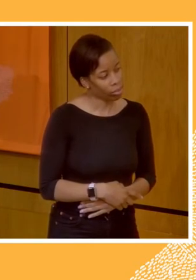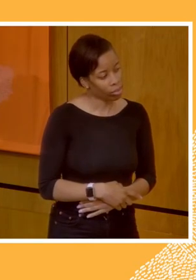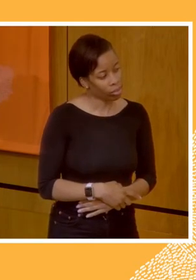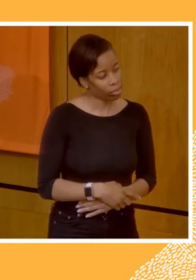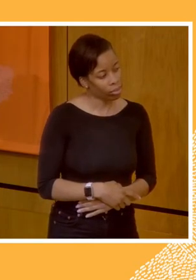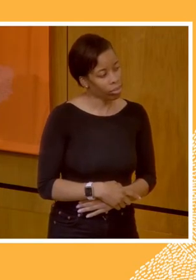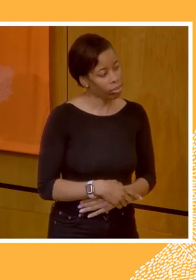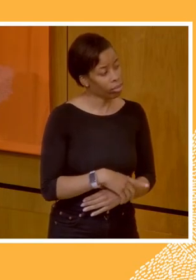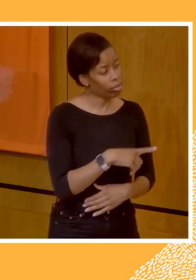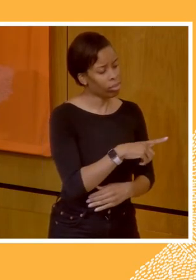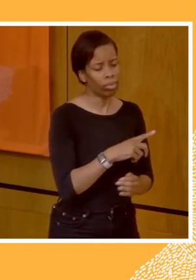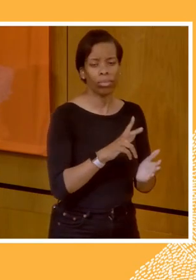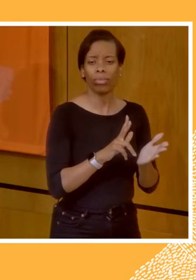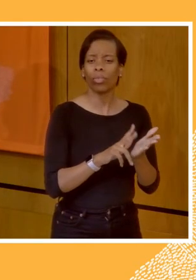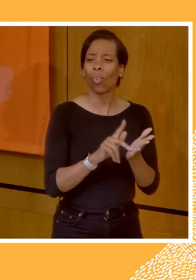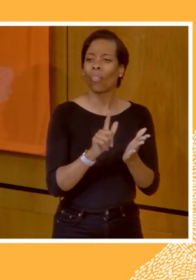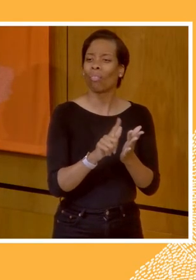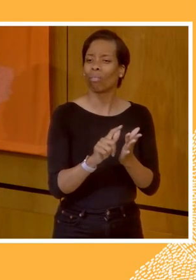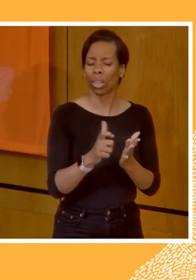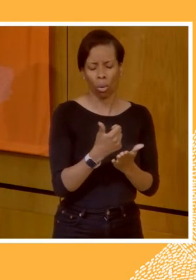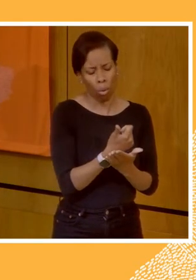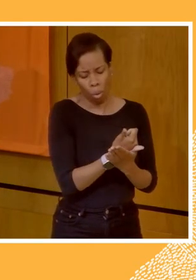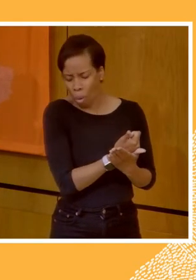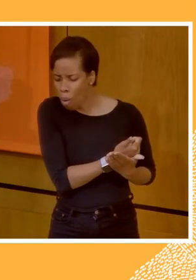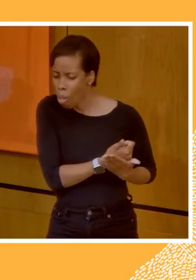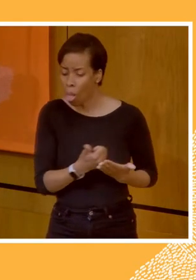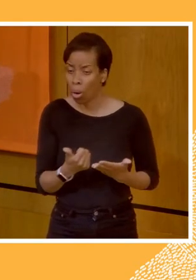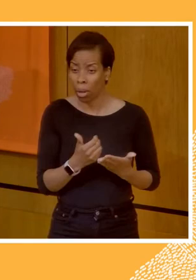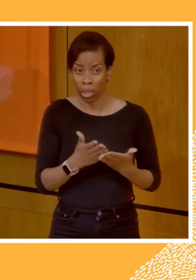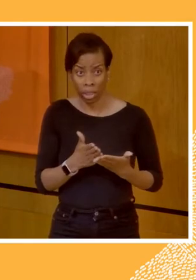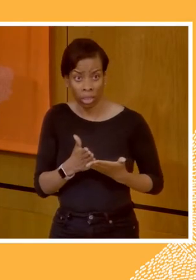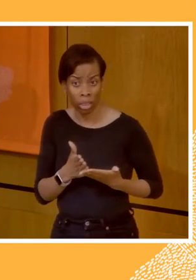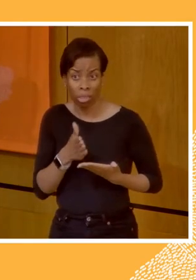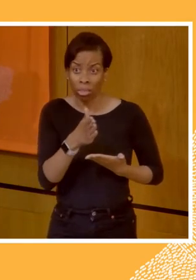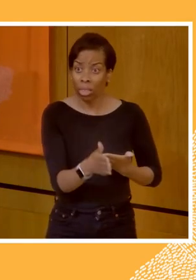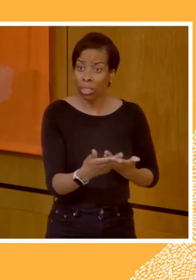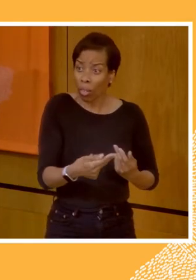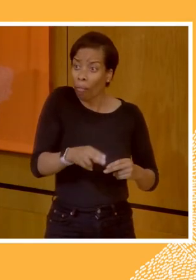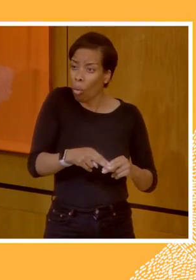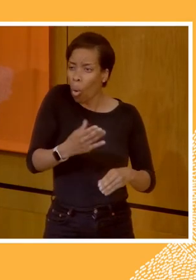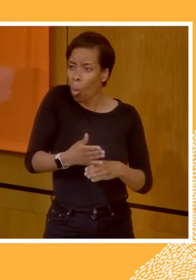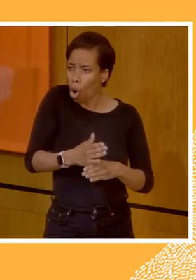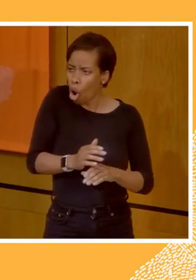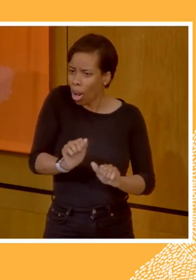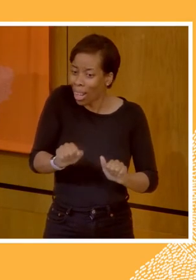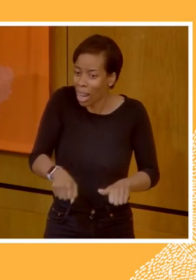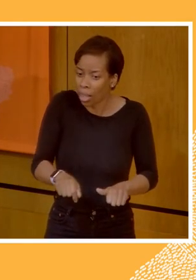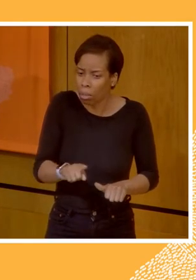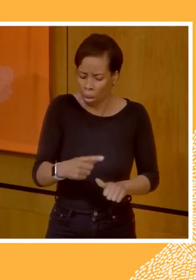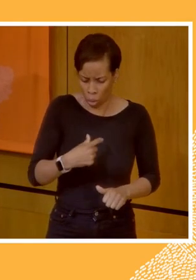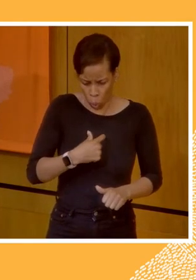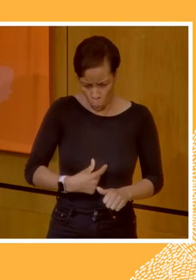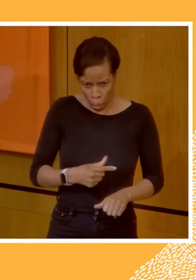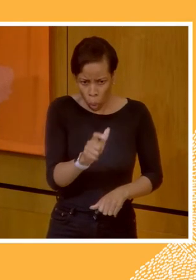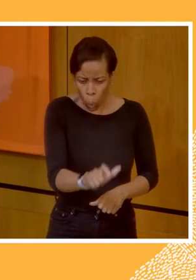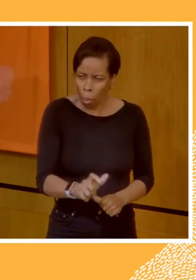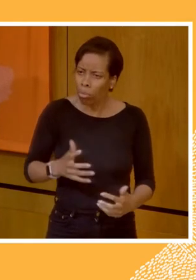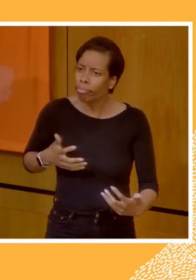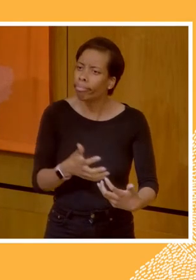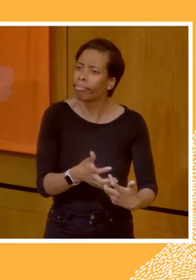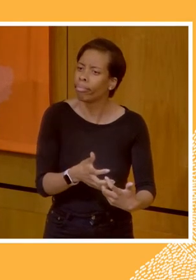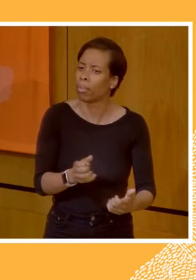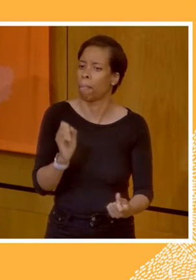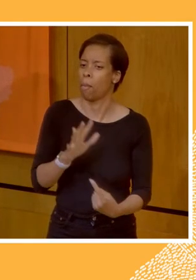be a human first when you step into those spaces, and, you know, let the rest of the things you're there to do follow afterwards. And I think that's kind